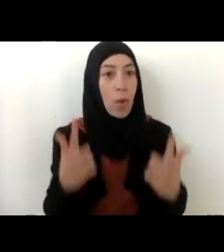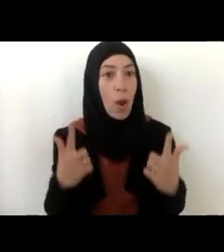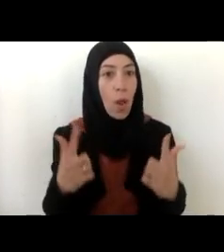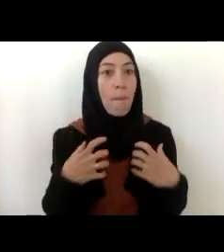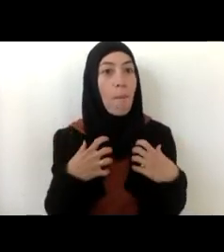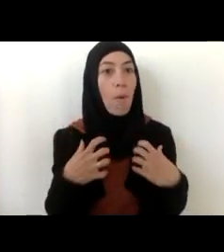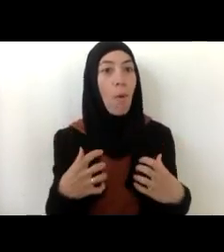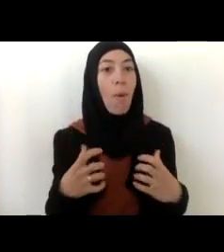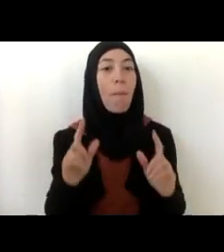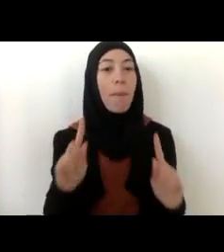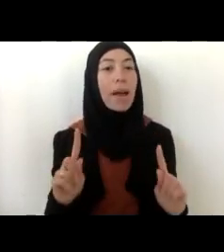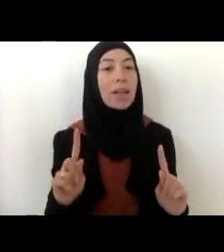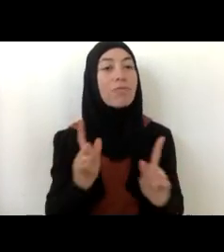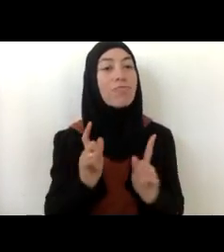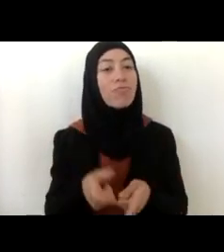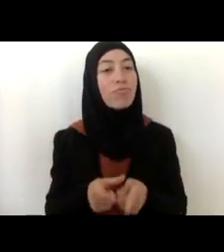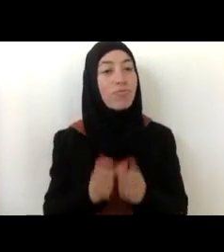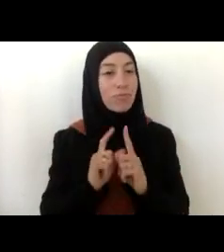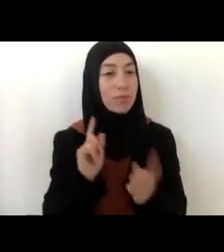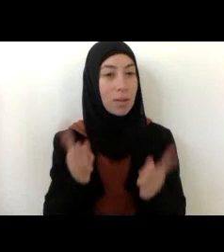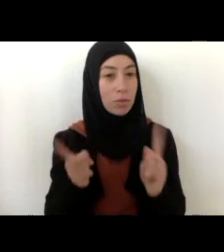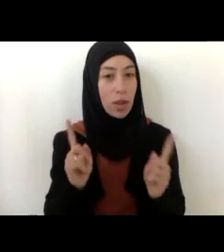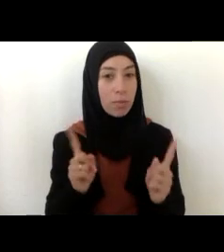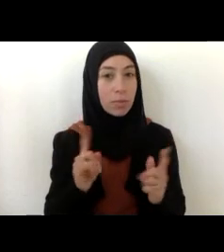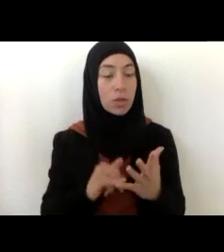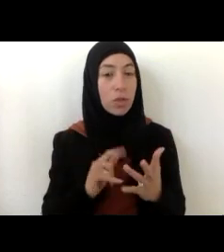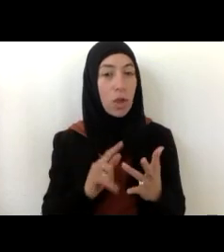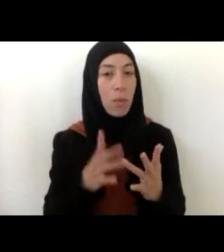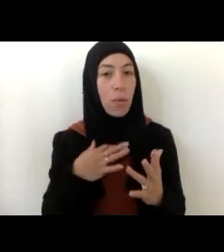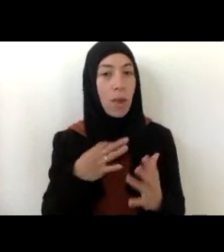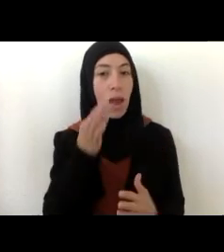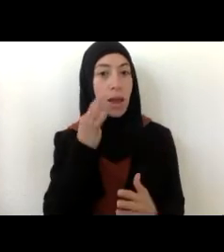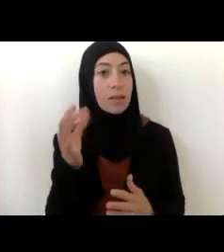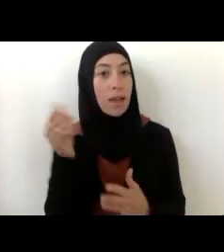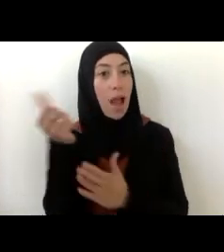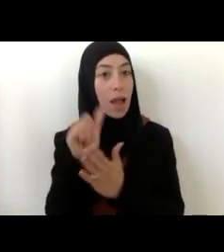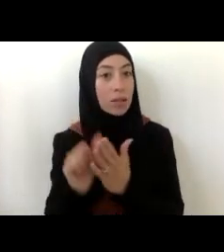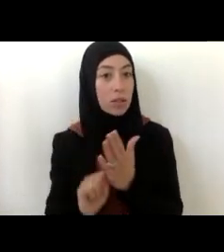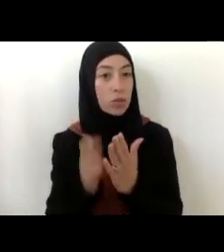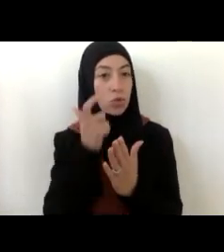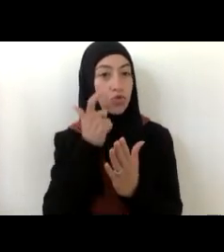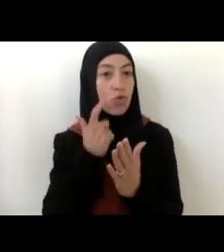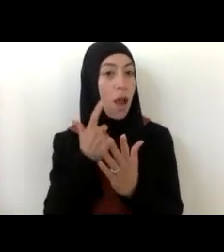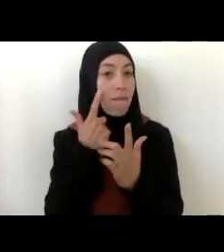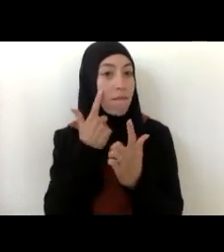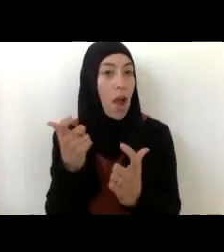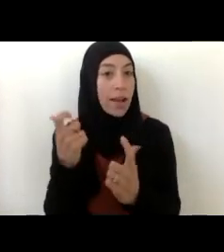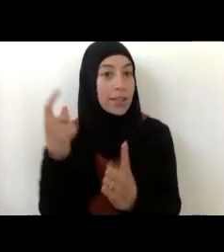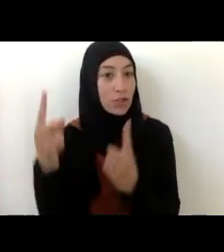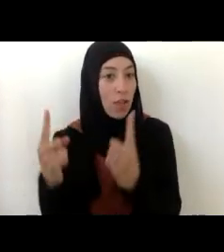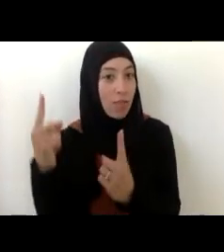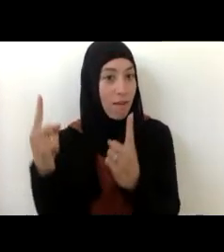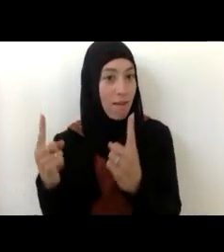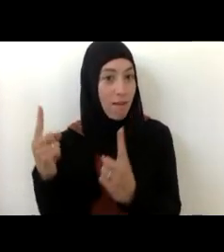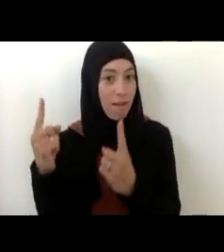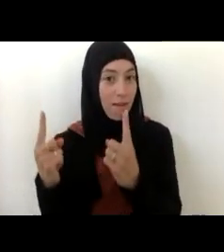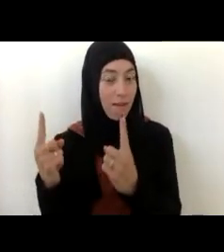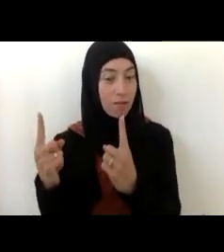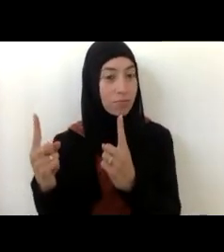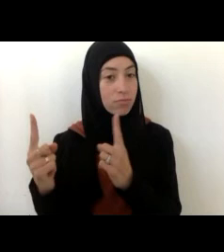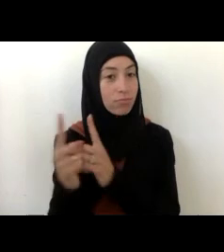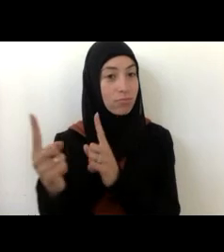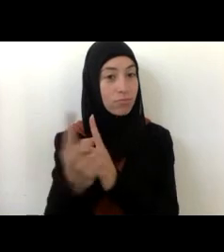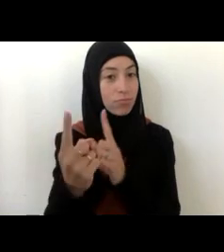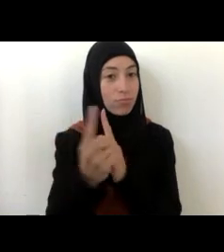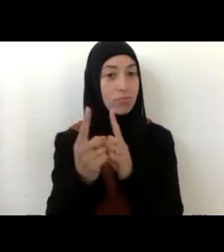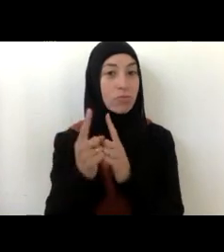is difficult. We're asking artists to try and find each other. And